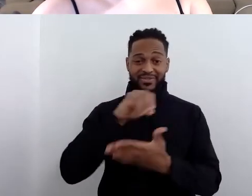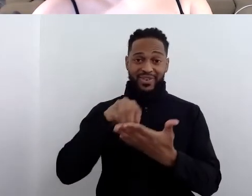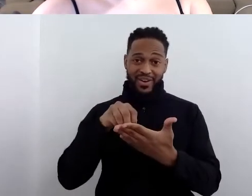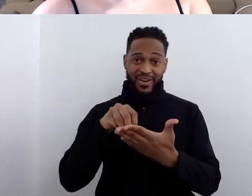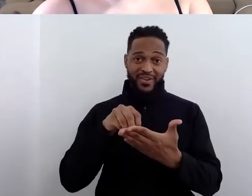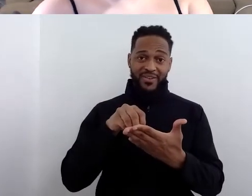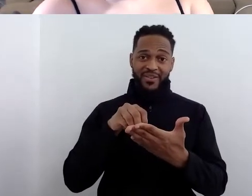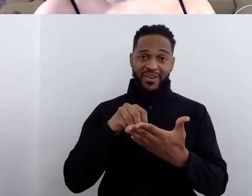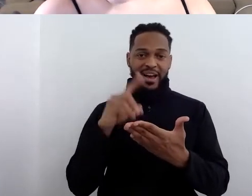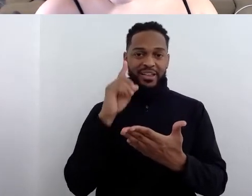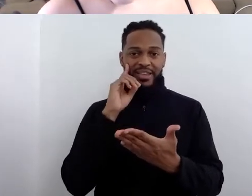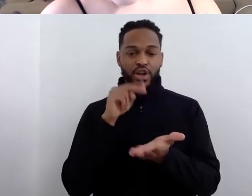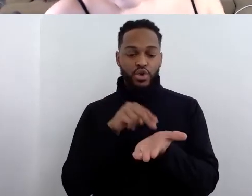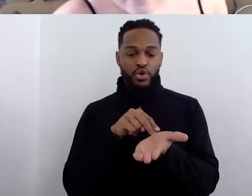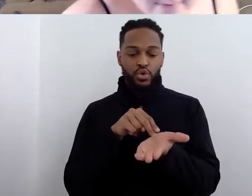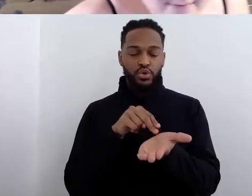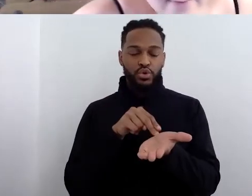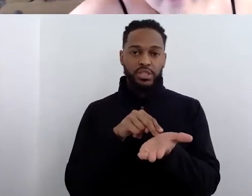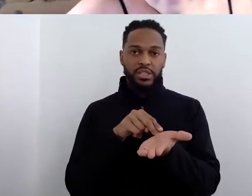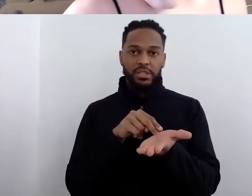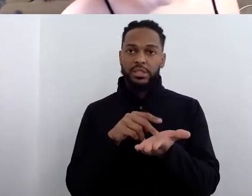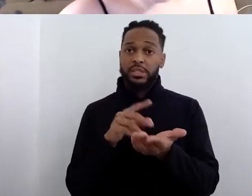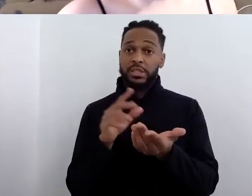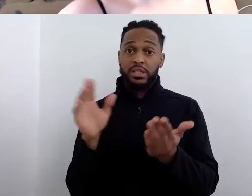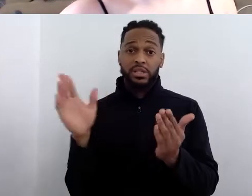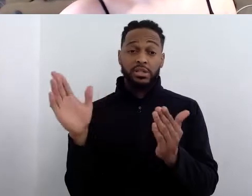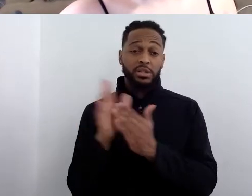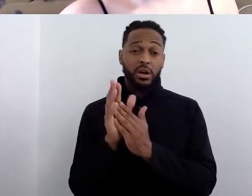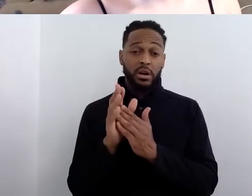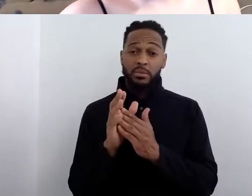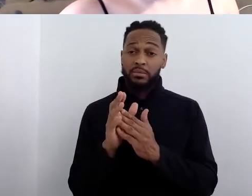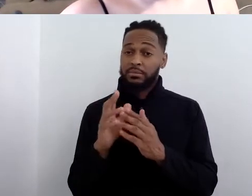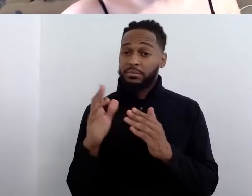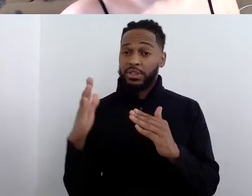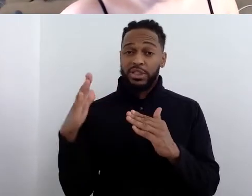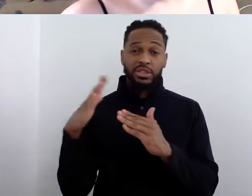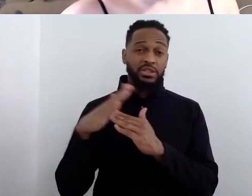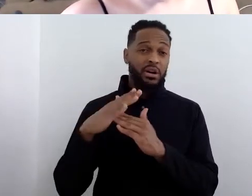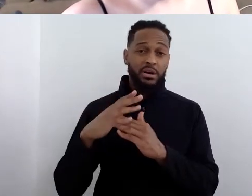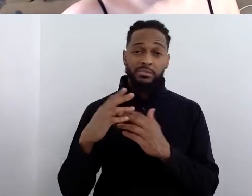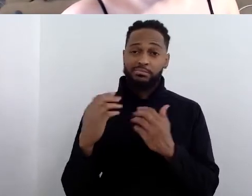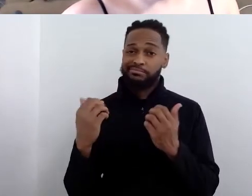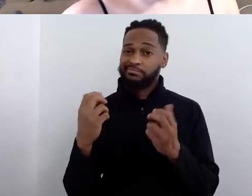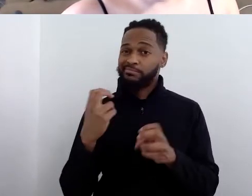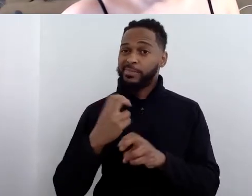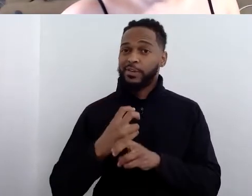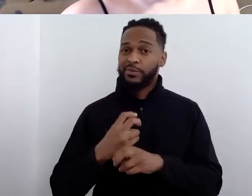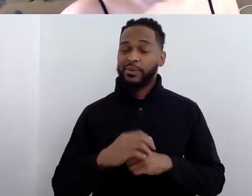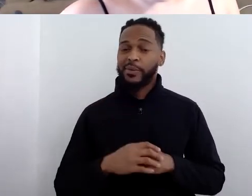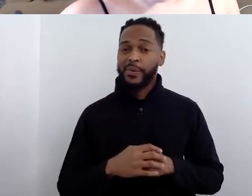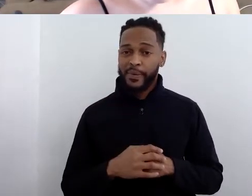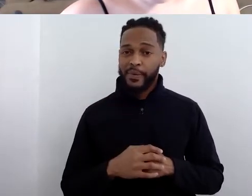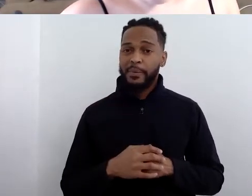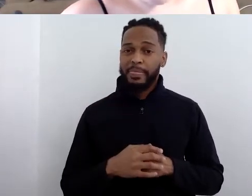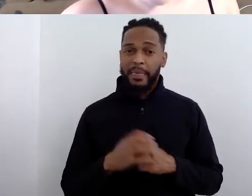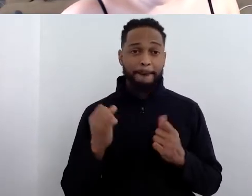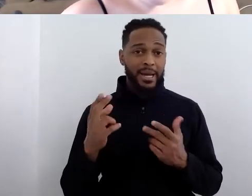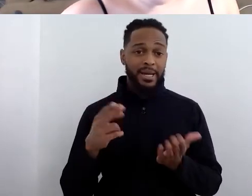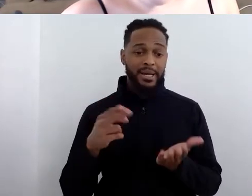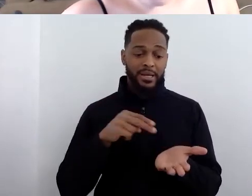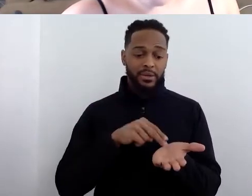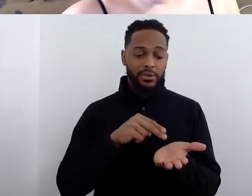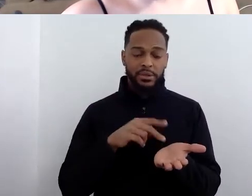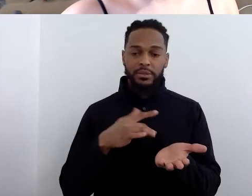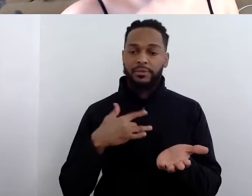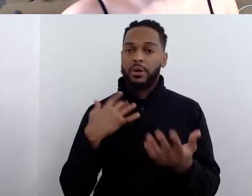think nurses have seen the hardest hit. I think one big problem that a lot of hospitals are having is nurses are quitting, they're burning